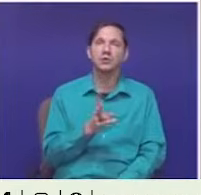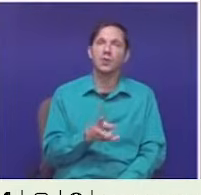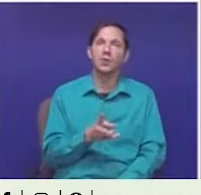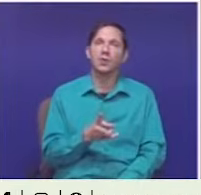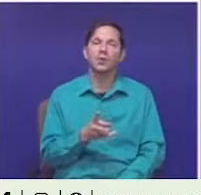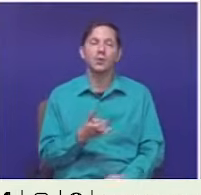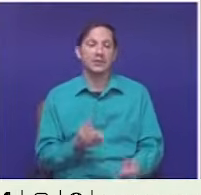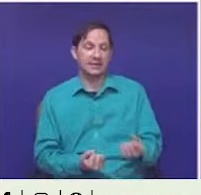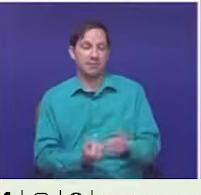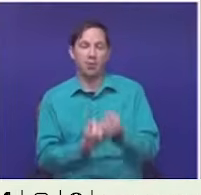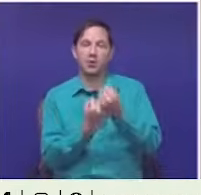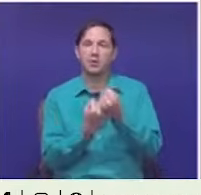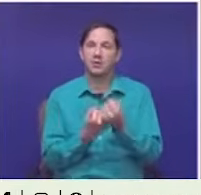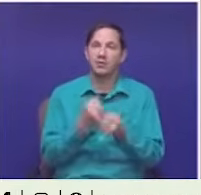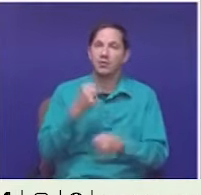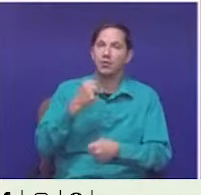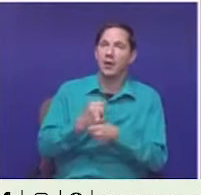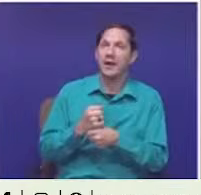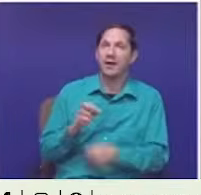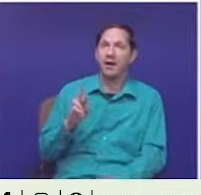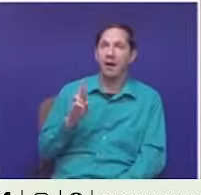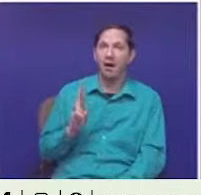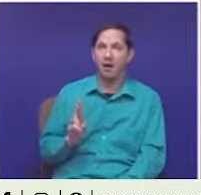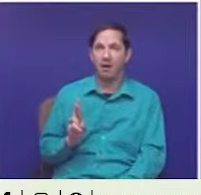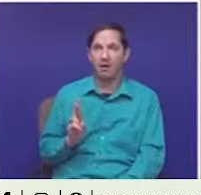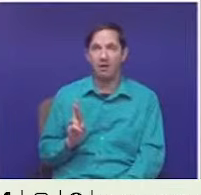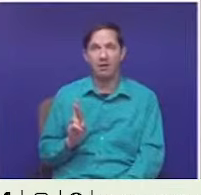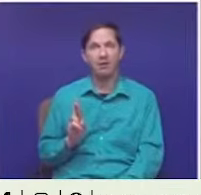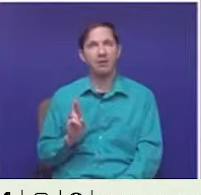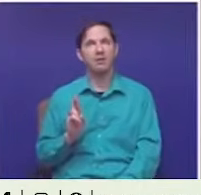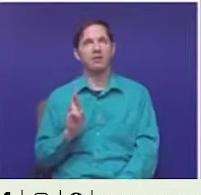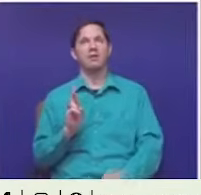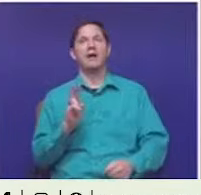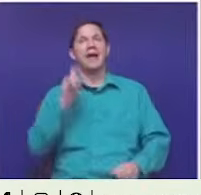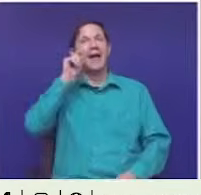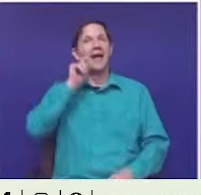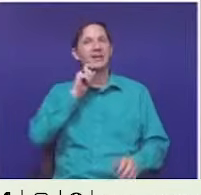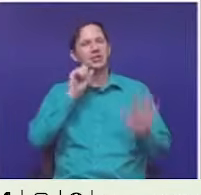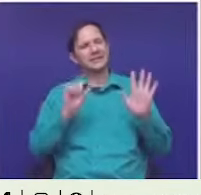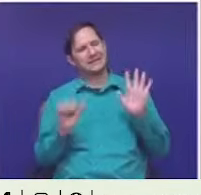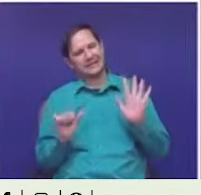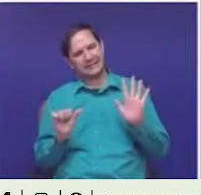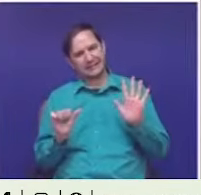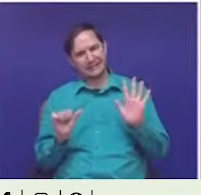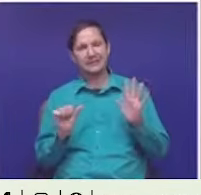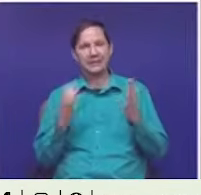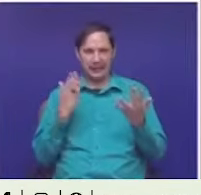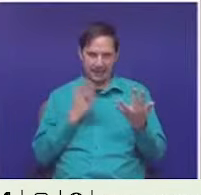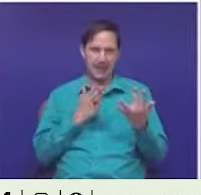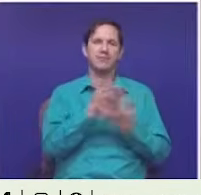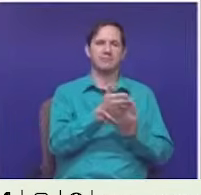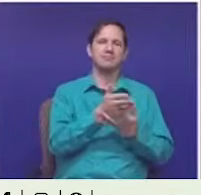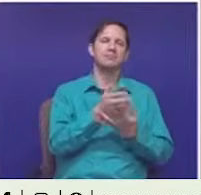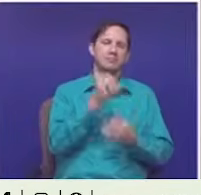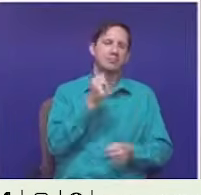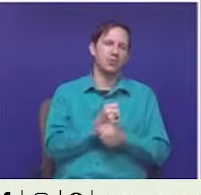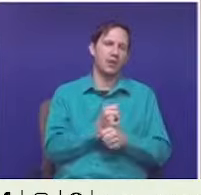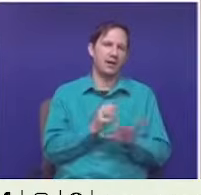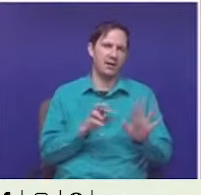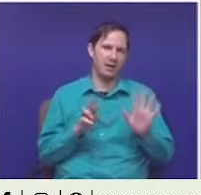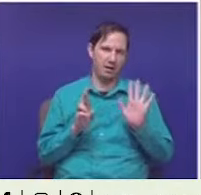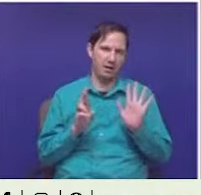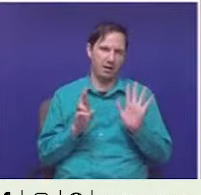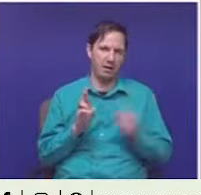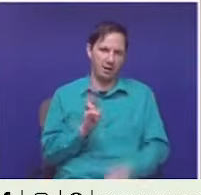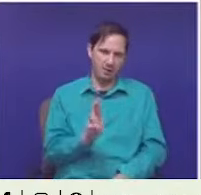strengthening grade R, making sure that all children who are 6 are able to access grade R. But also, I think for me, excitedly,